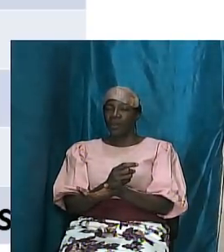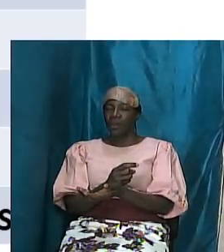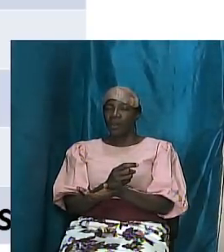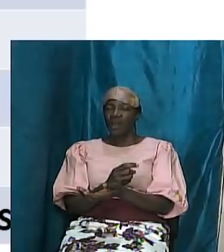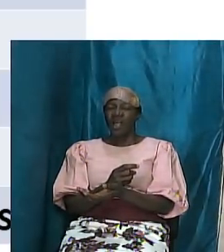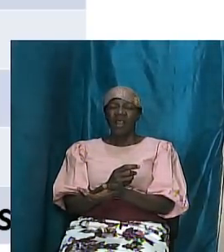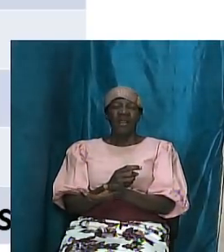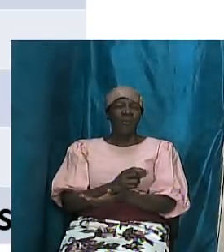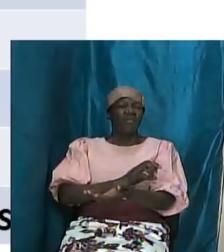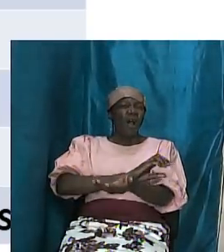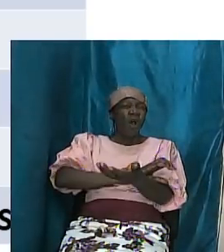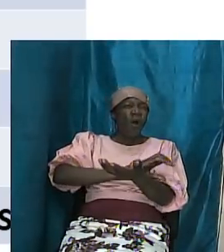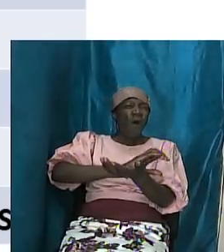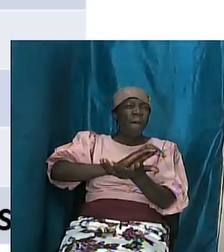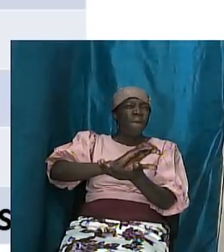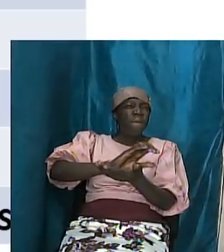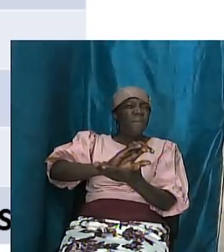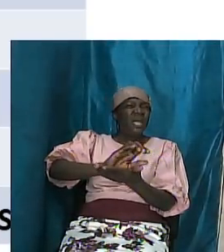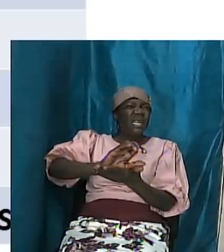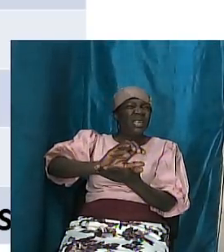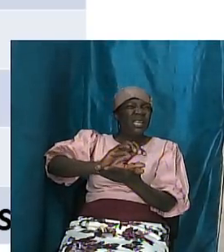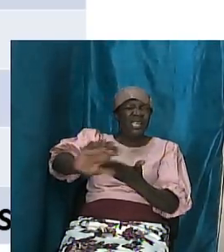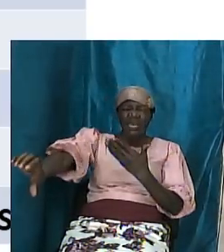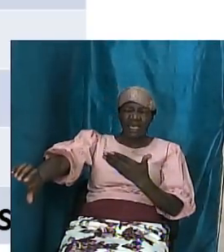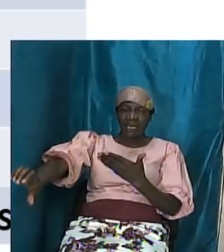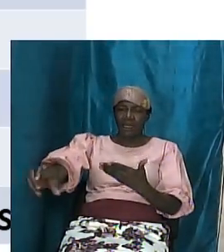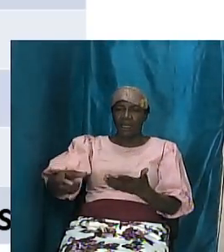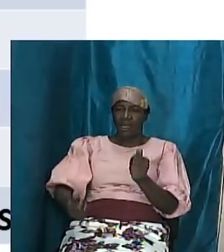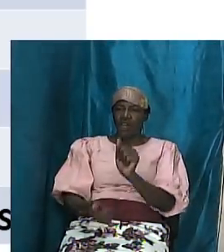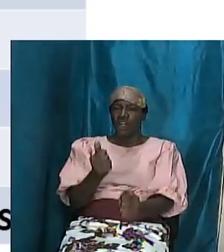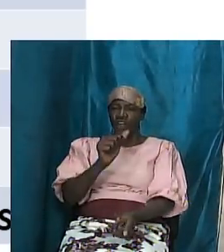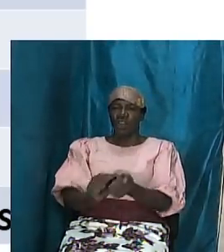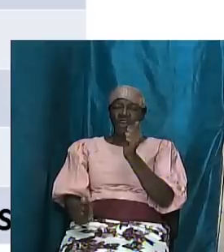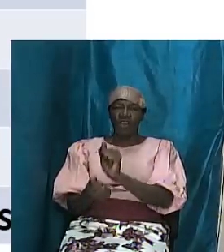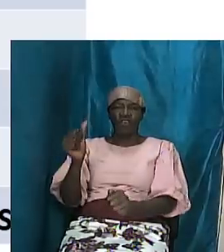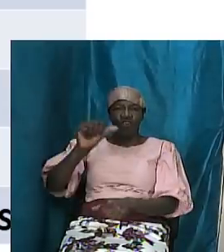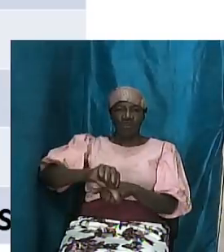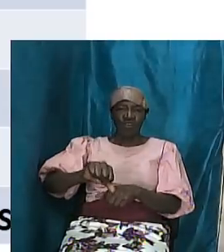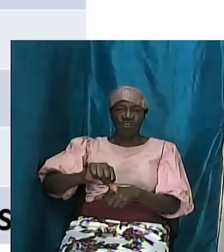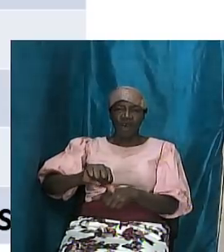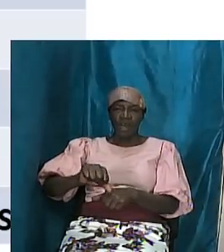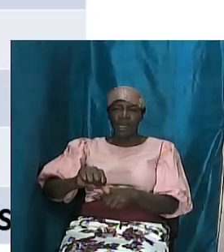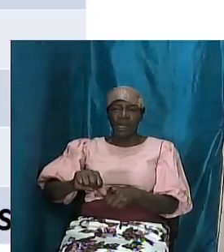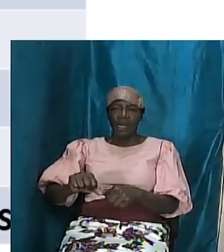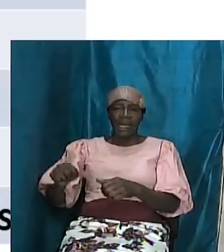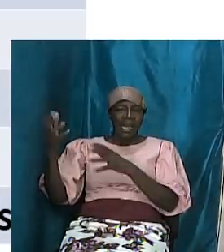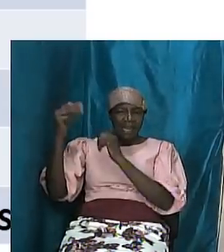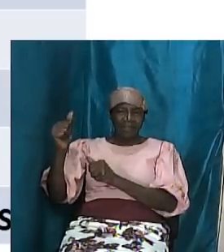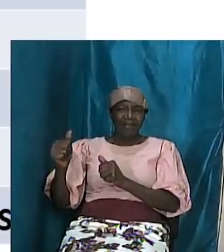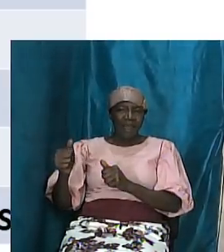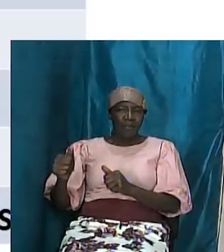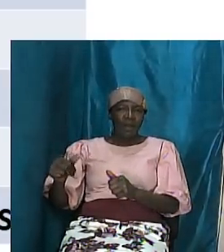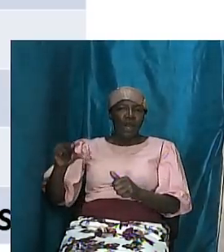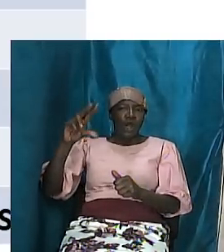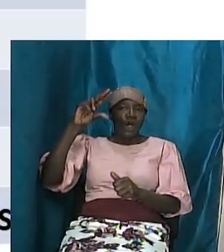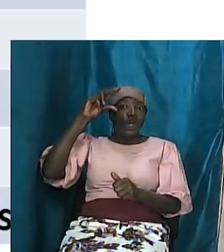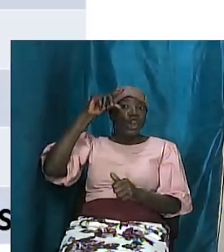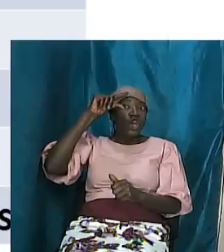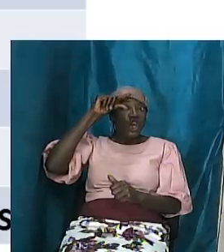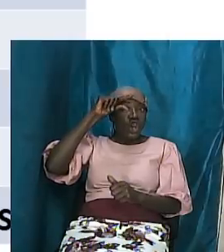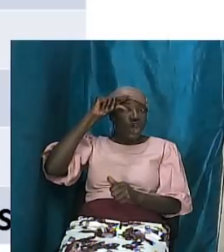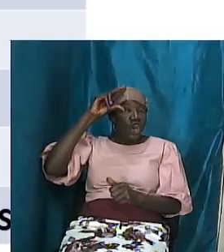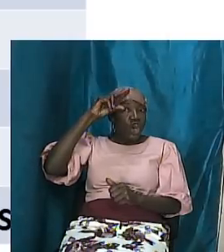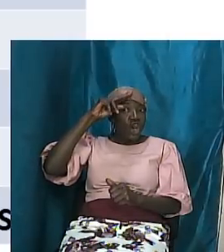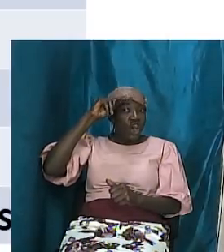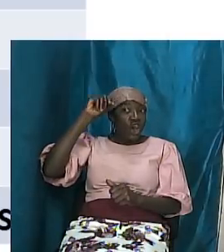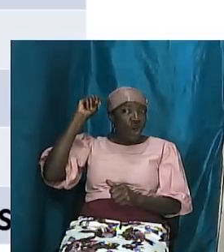total wipeout, save and except for Noah and his family and those animals that